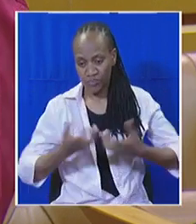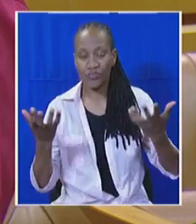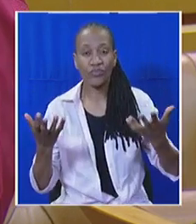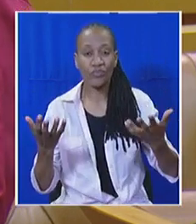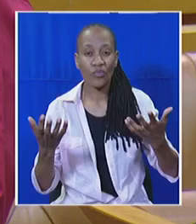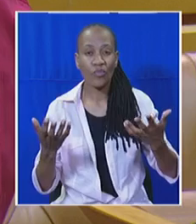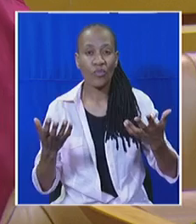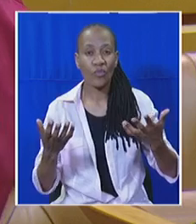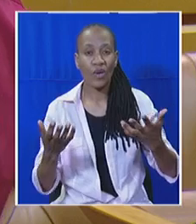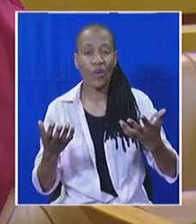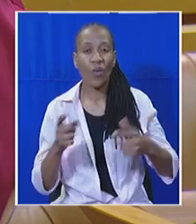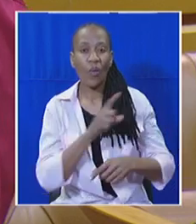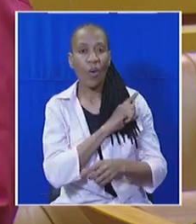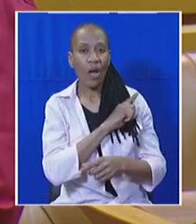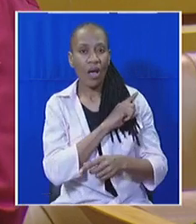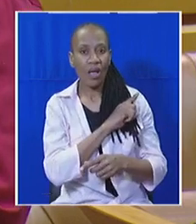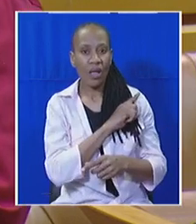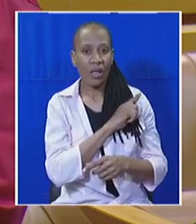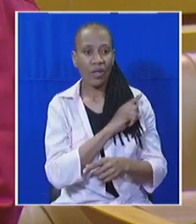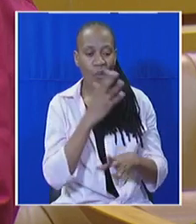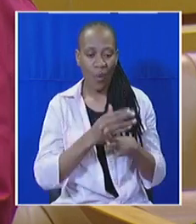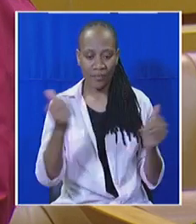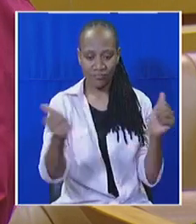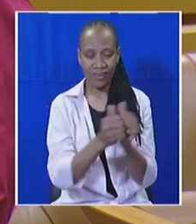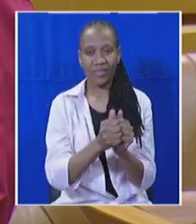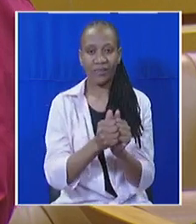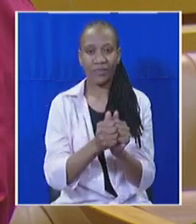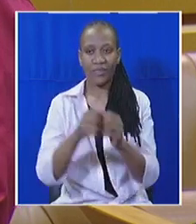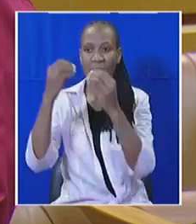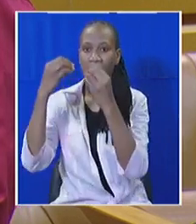formulation of industry empowerment charters, the